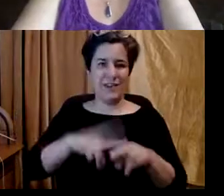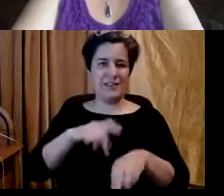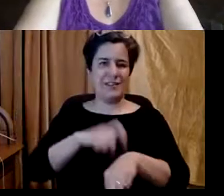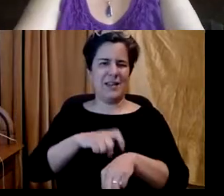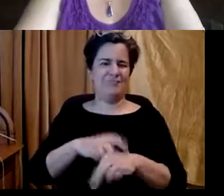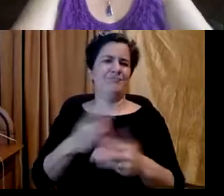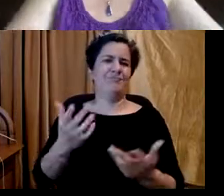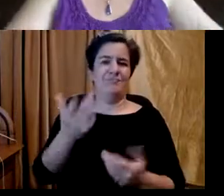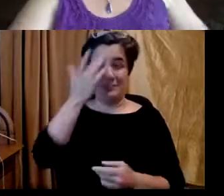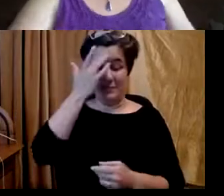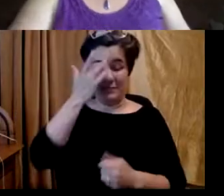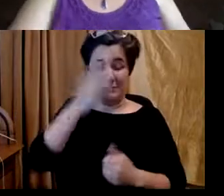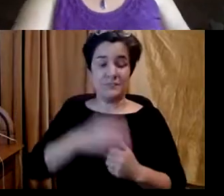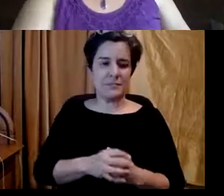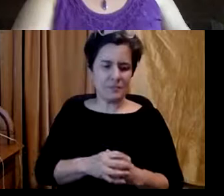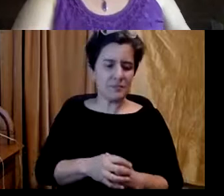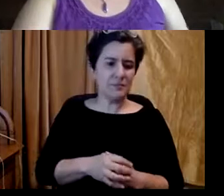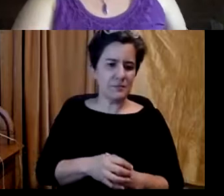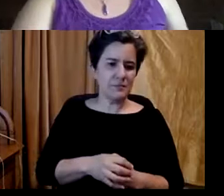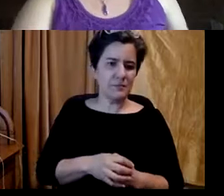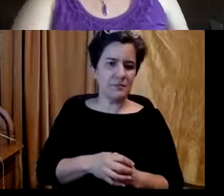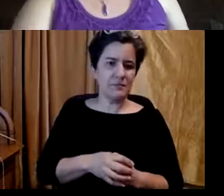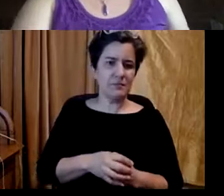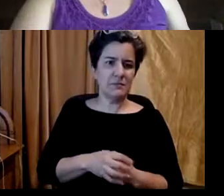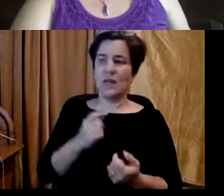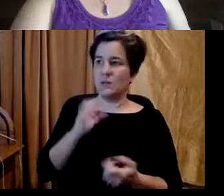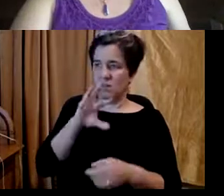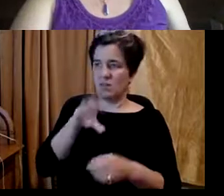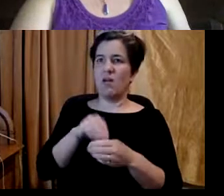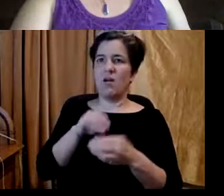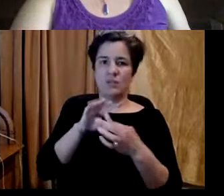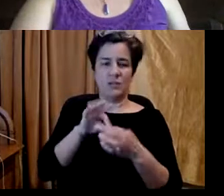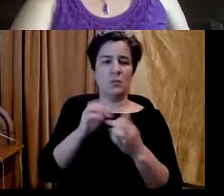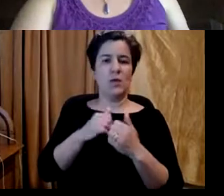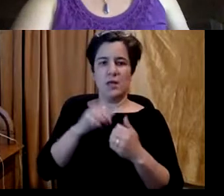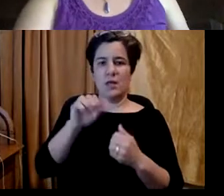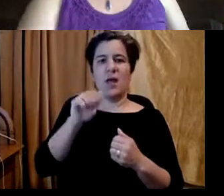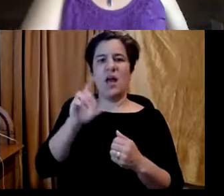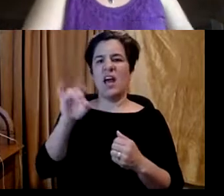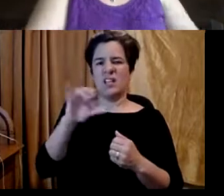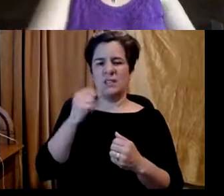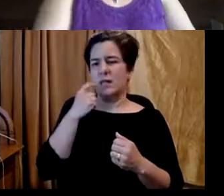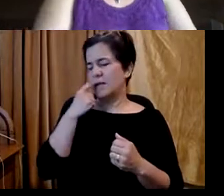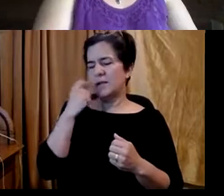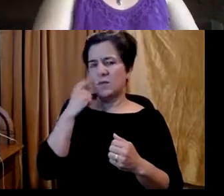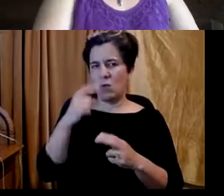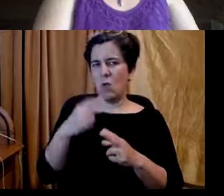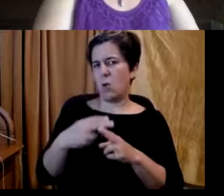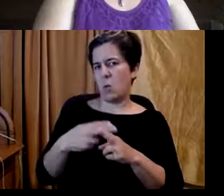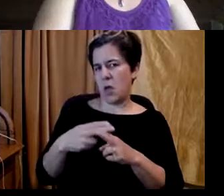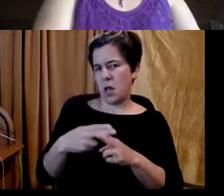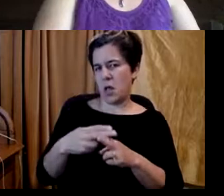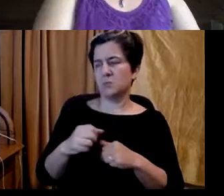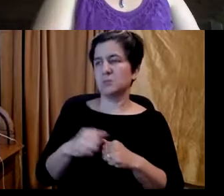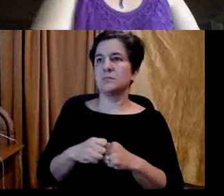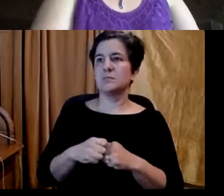I was actually in a relationship with an addict for a while, and the hardest thing